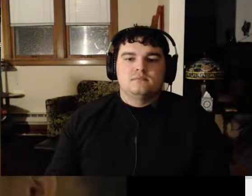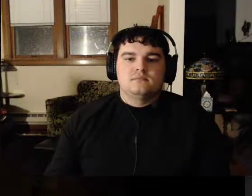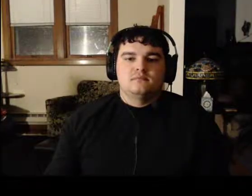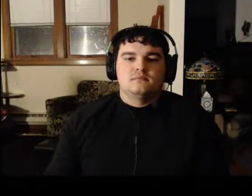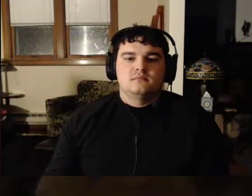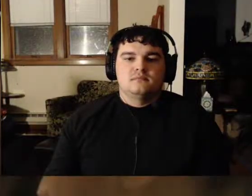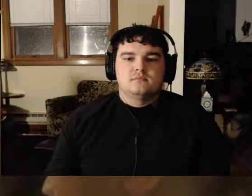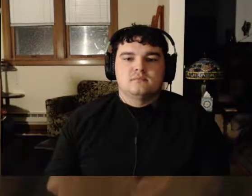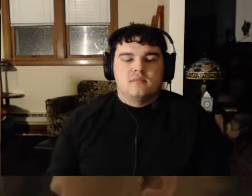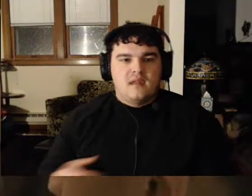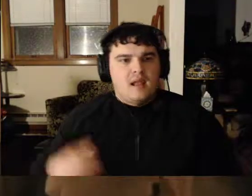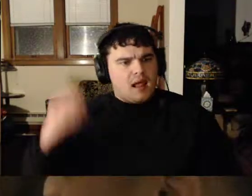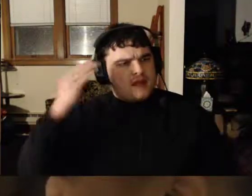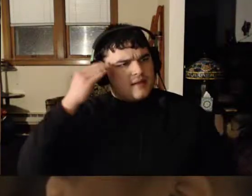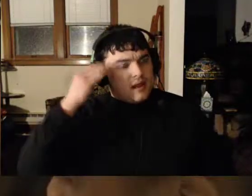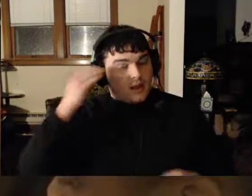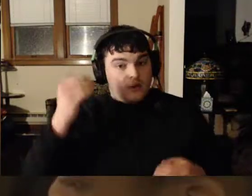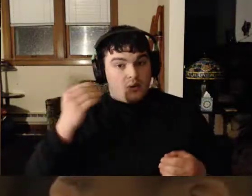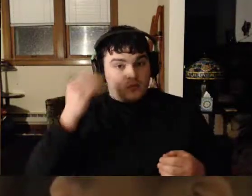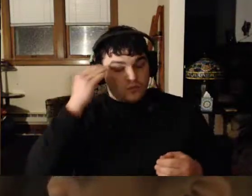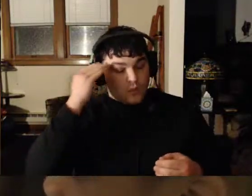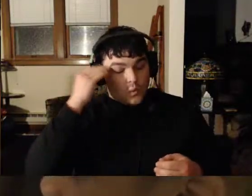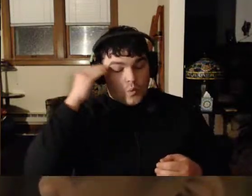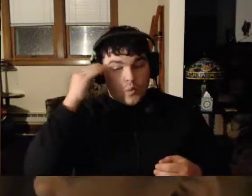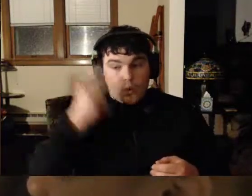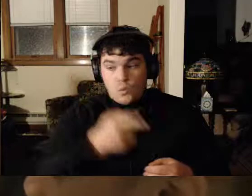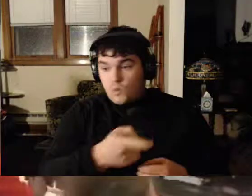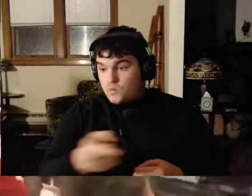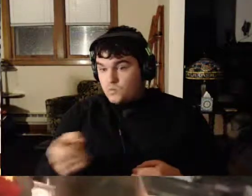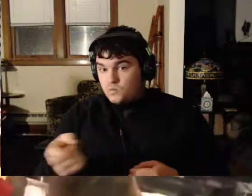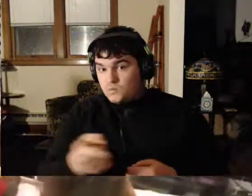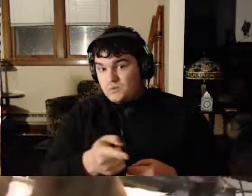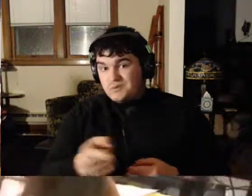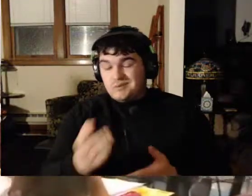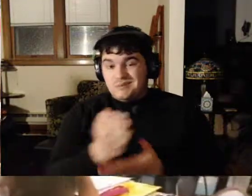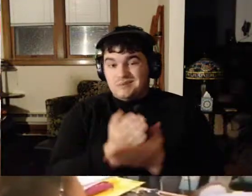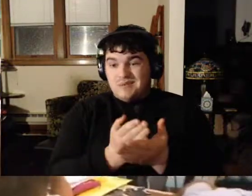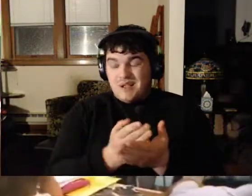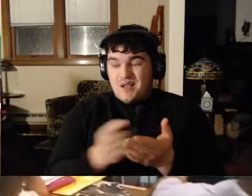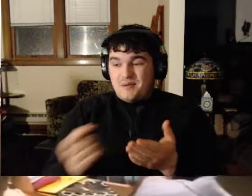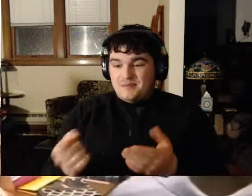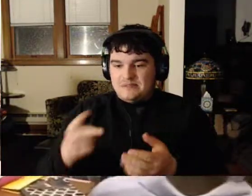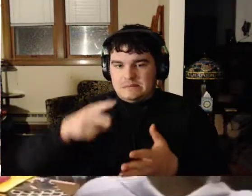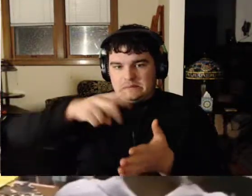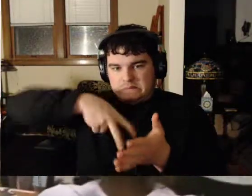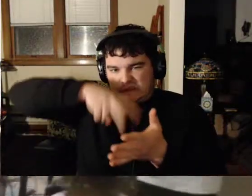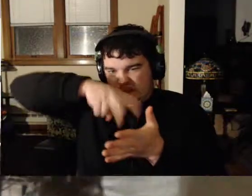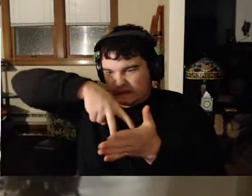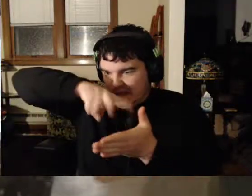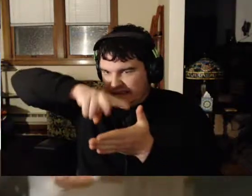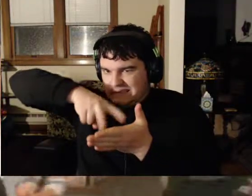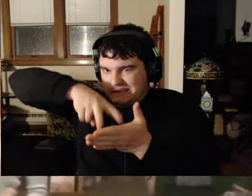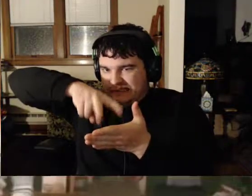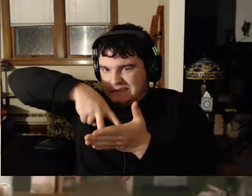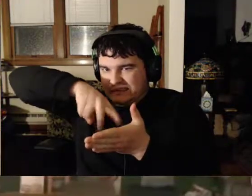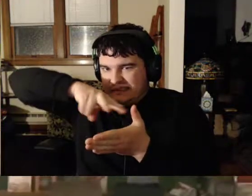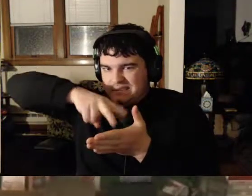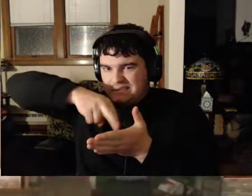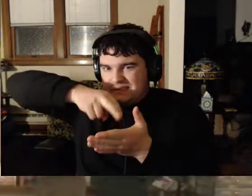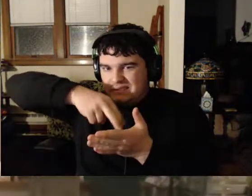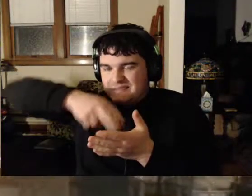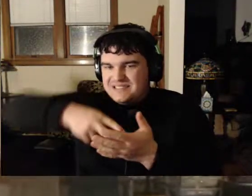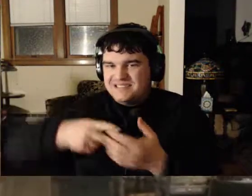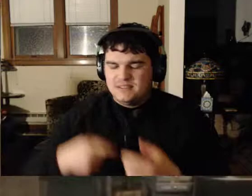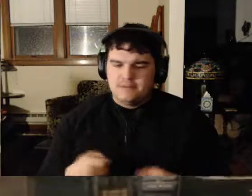Now, I know that there are some of you that haven't had a chance to look up a lot of research because it took you a little bit longer to find that topic and that